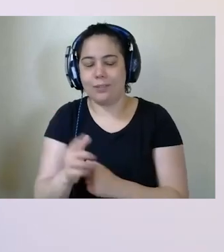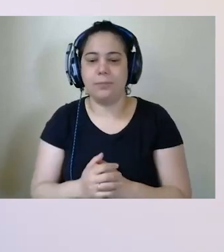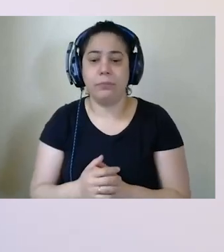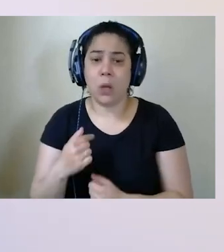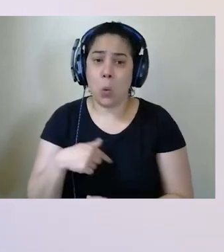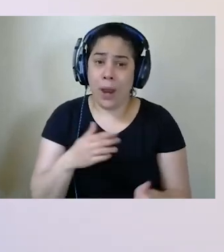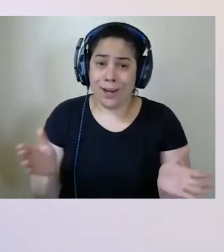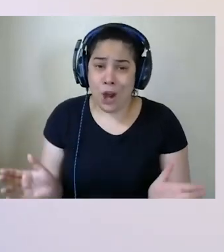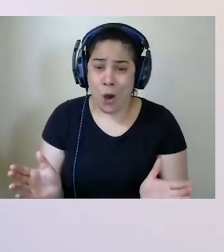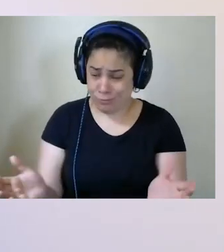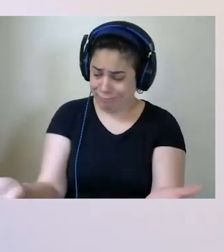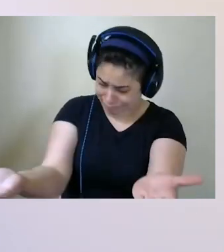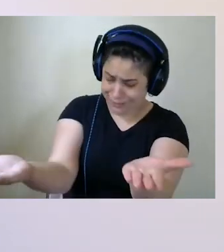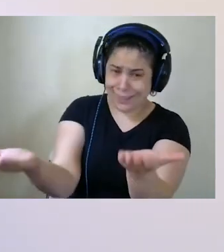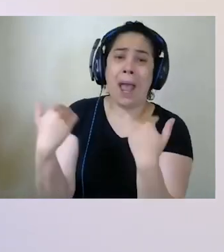come and join us.